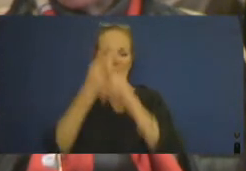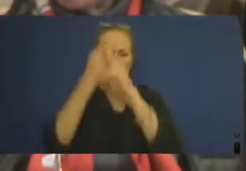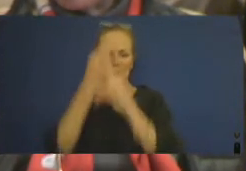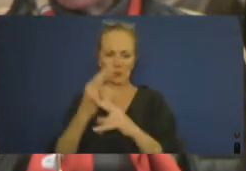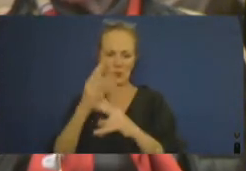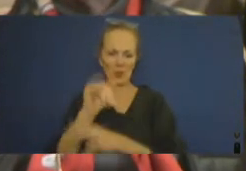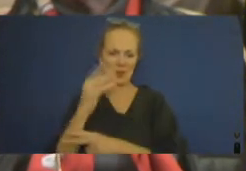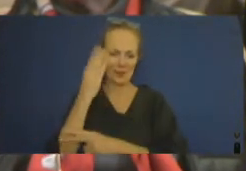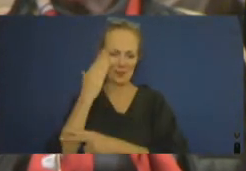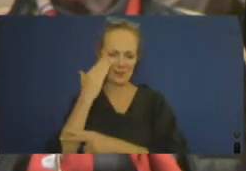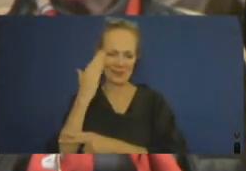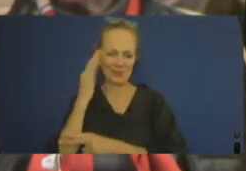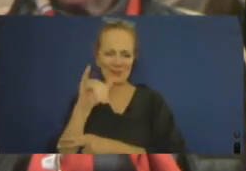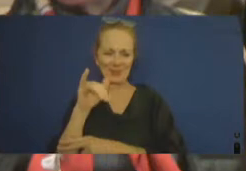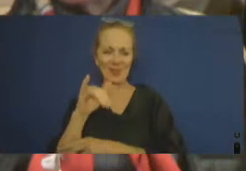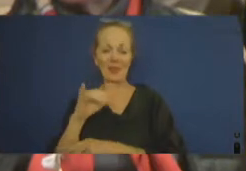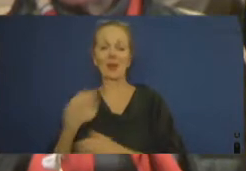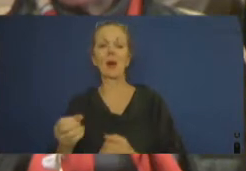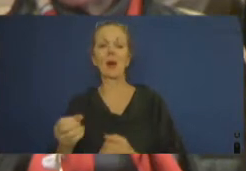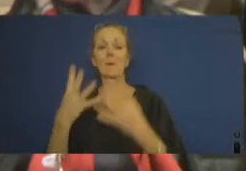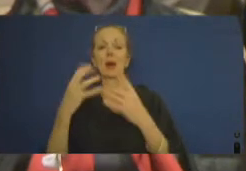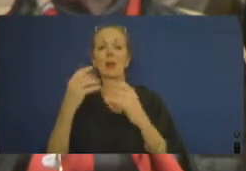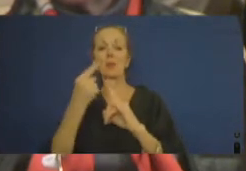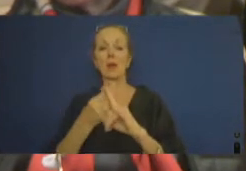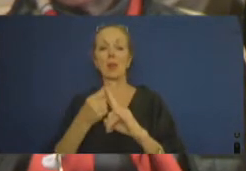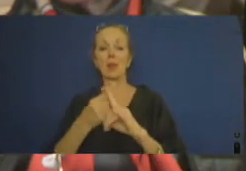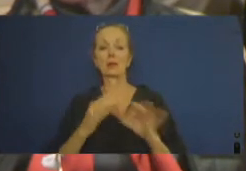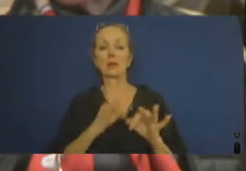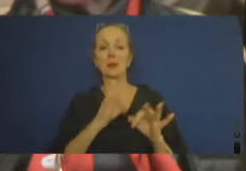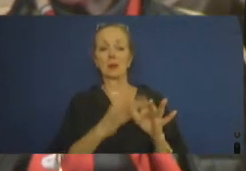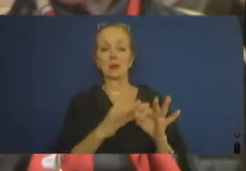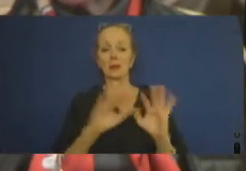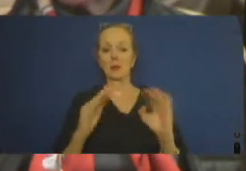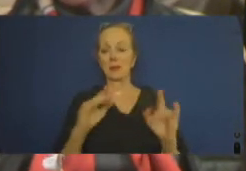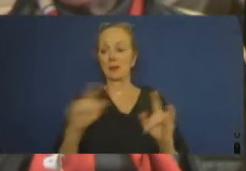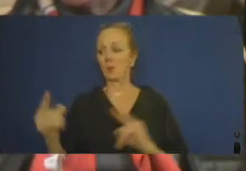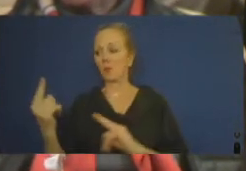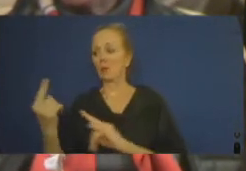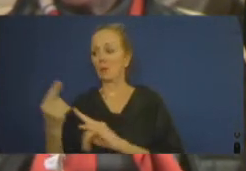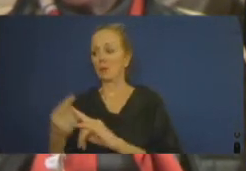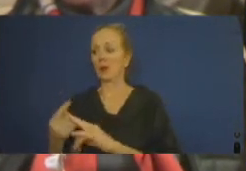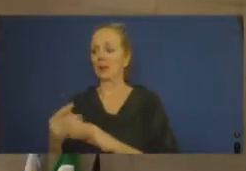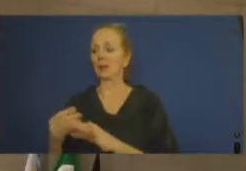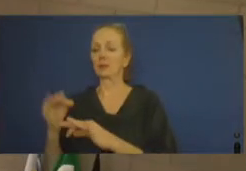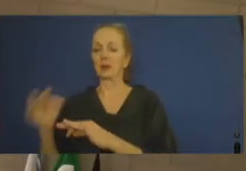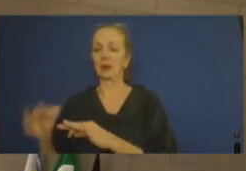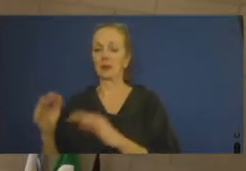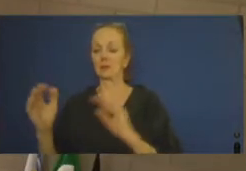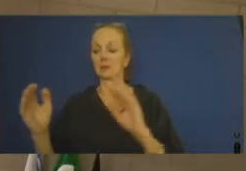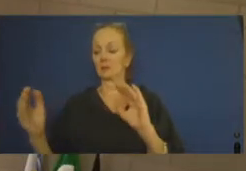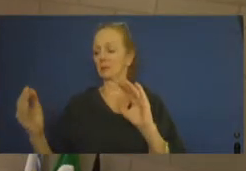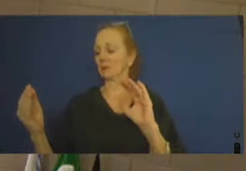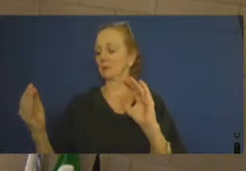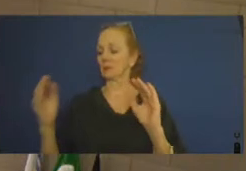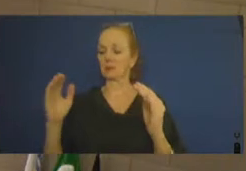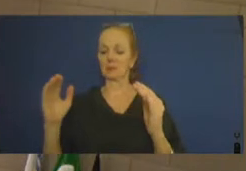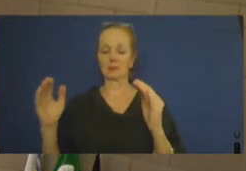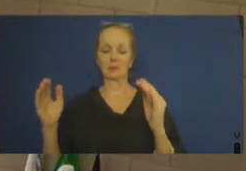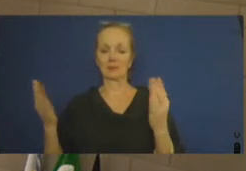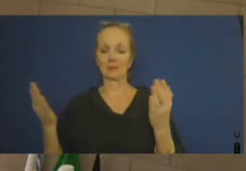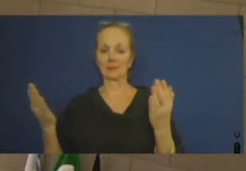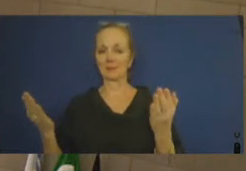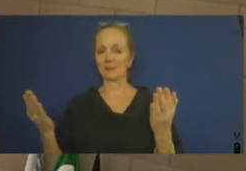a multiple month delay versus a potentially 1 month delay. All right, I'm looking at Mr.